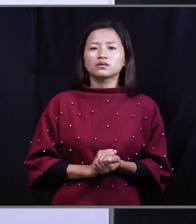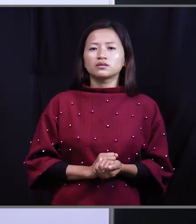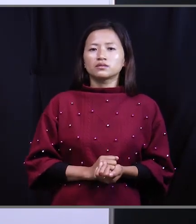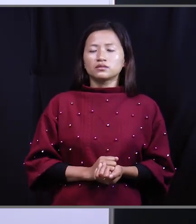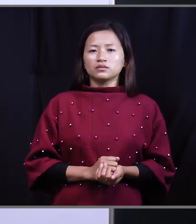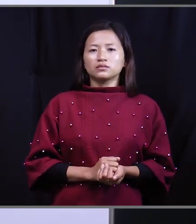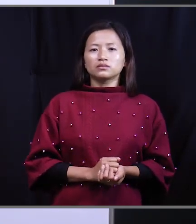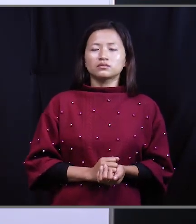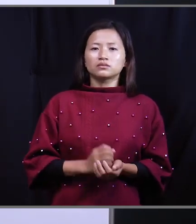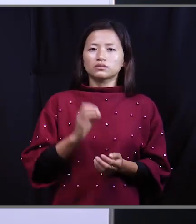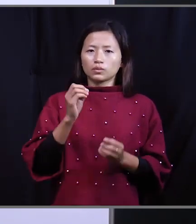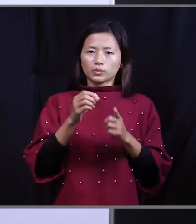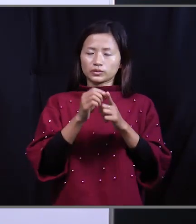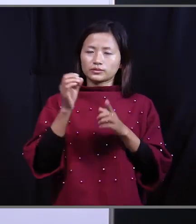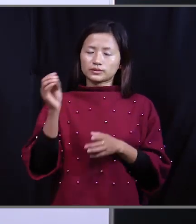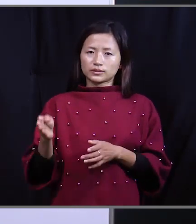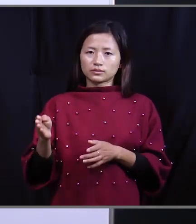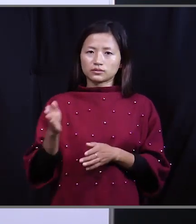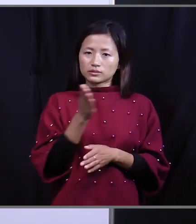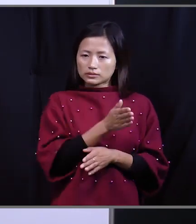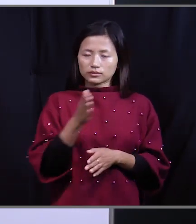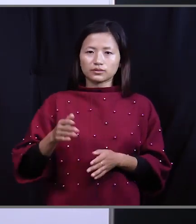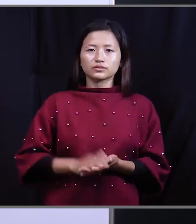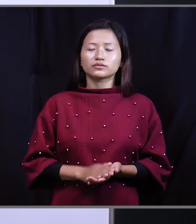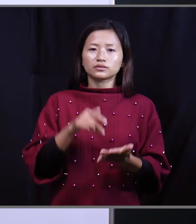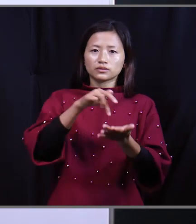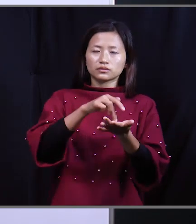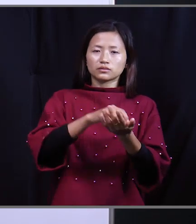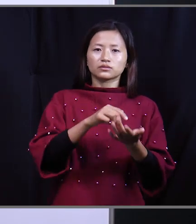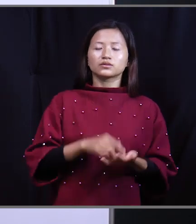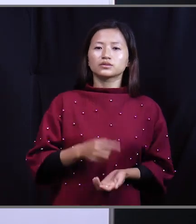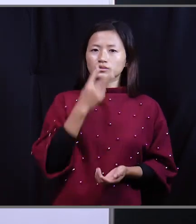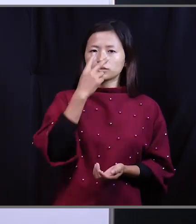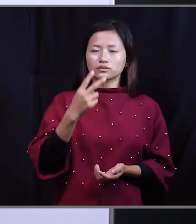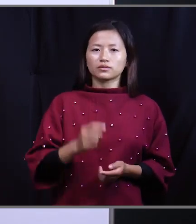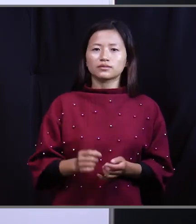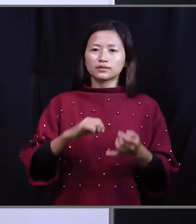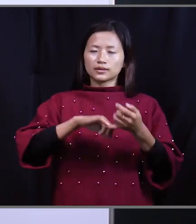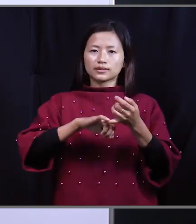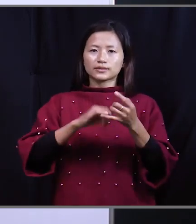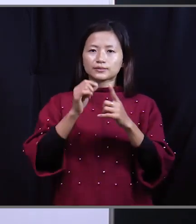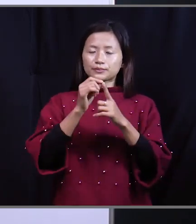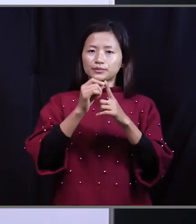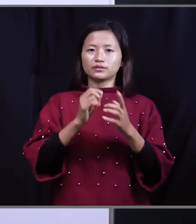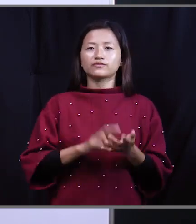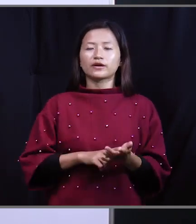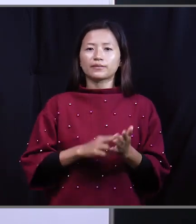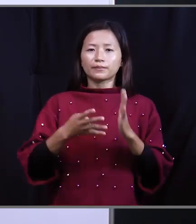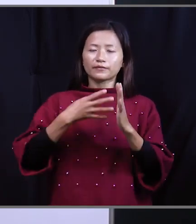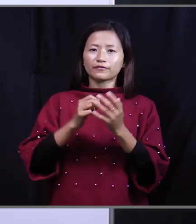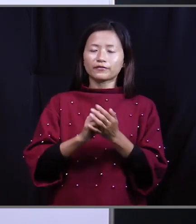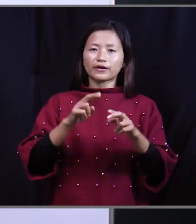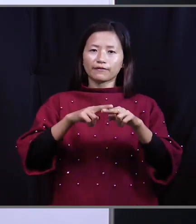So, opposite end of the poles, the centrioles are already there. Now you will see the spindle fiber, right? The spindle